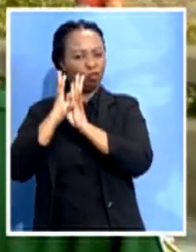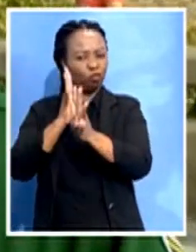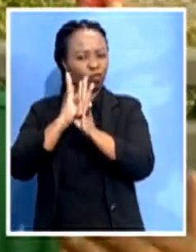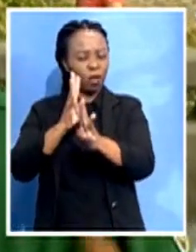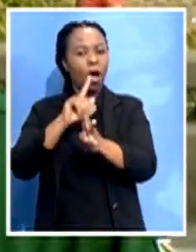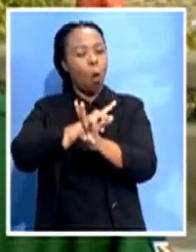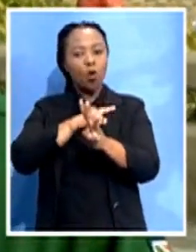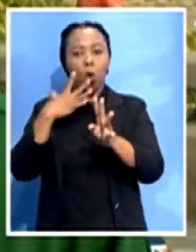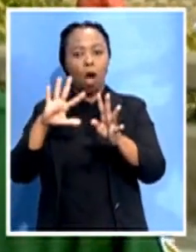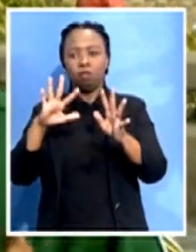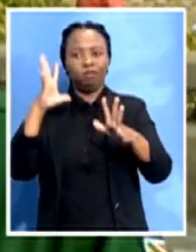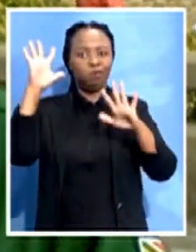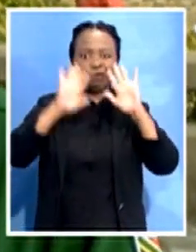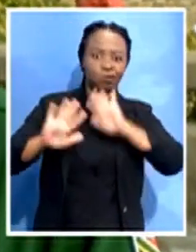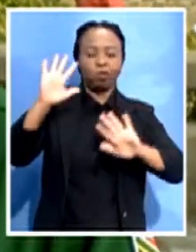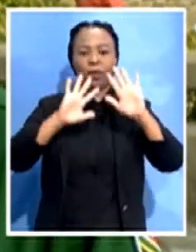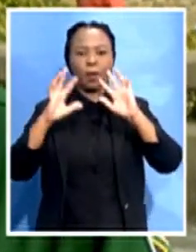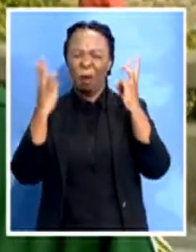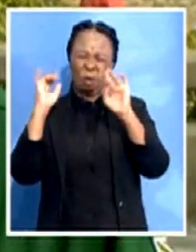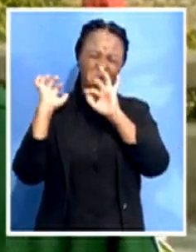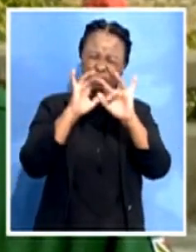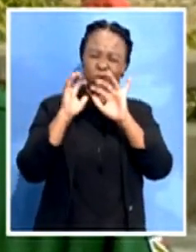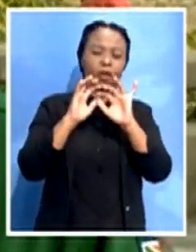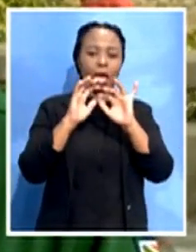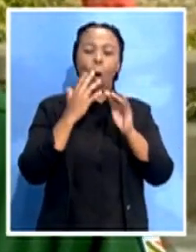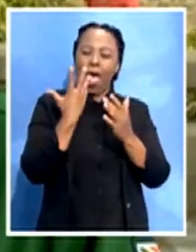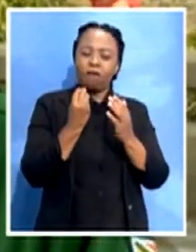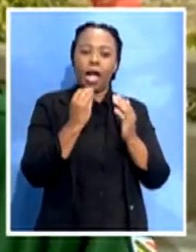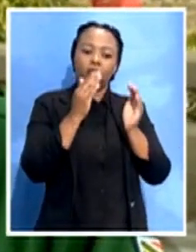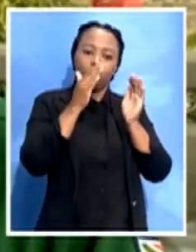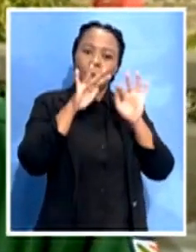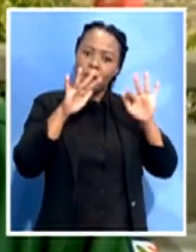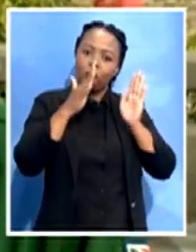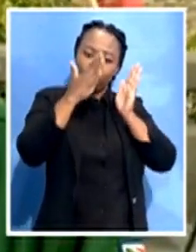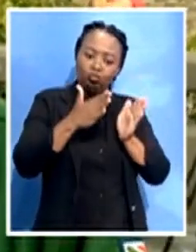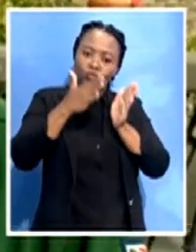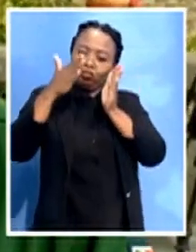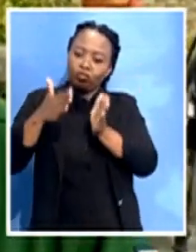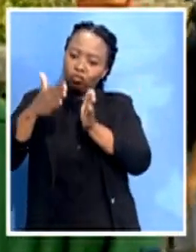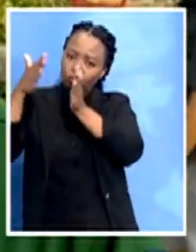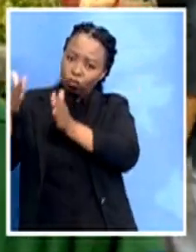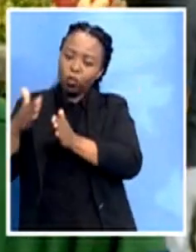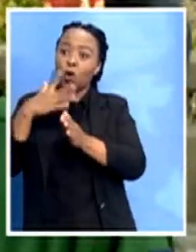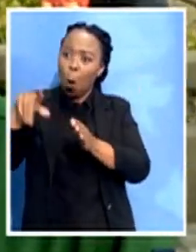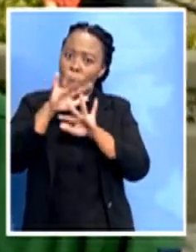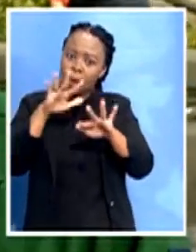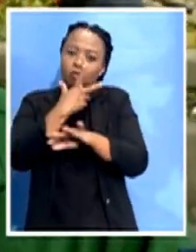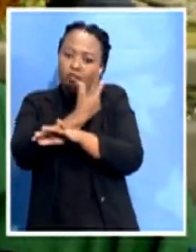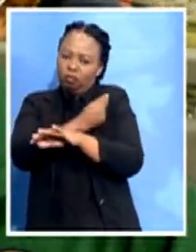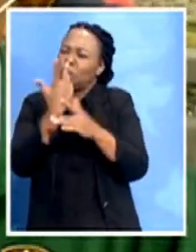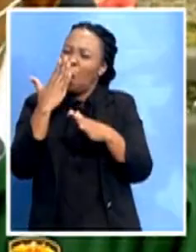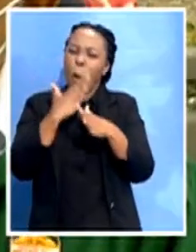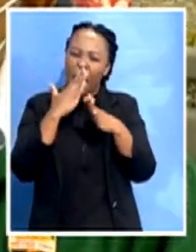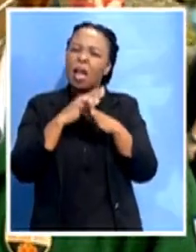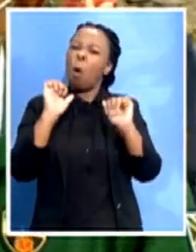lists of people who are coming today and who we expect, and they will get their jabs. And so we've been working very well with the private sector in the province. Thank you so much,